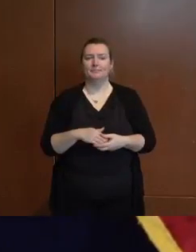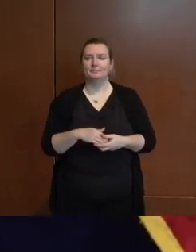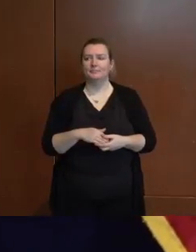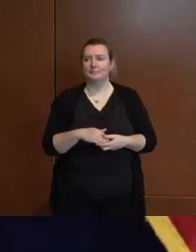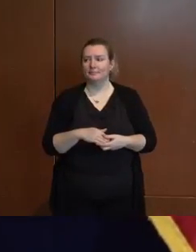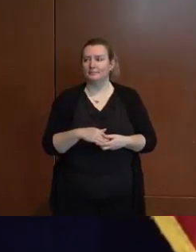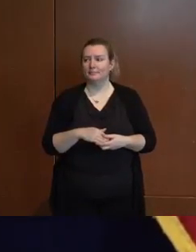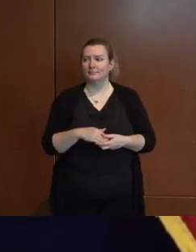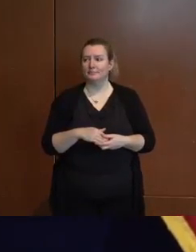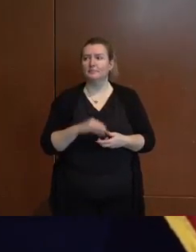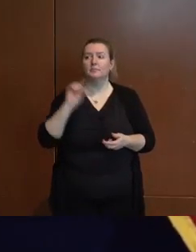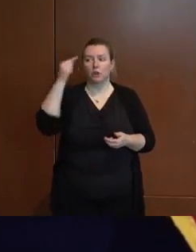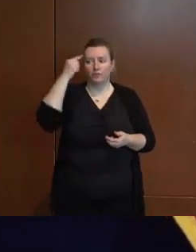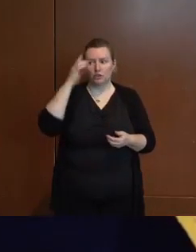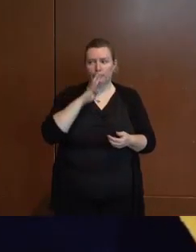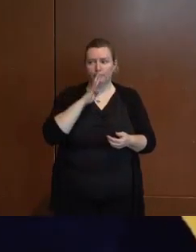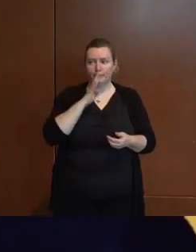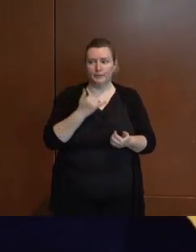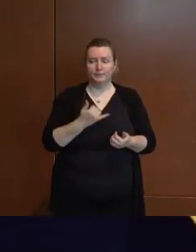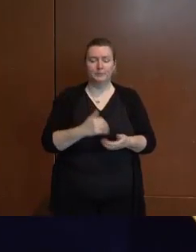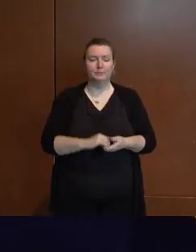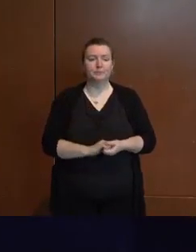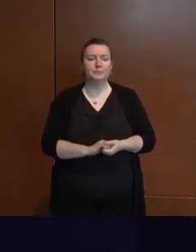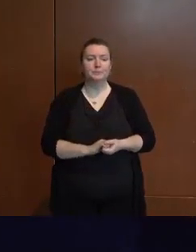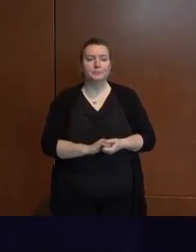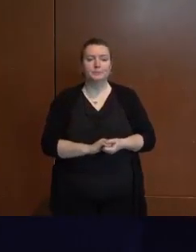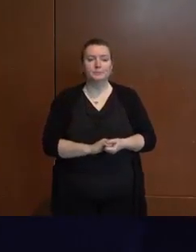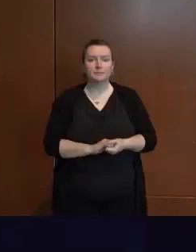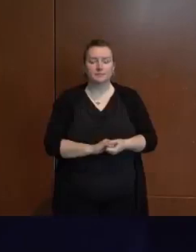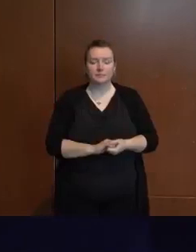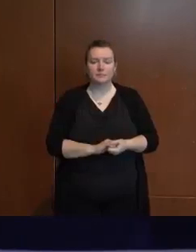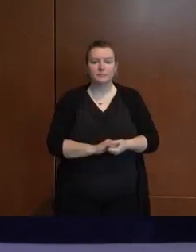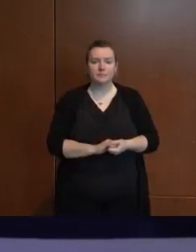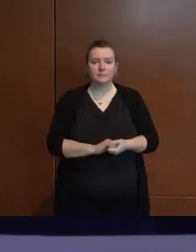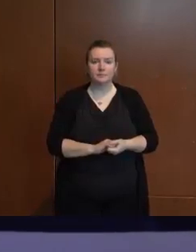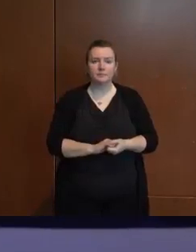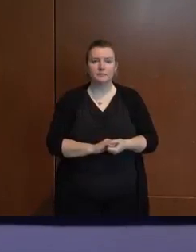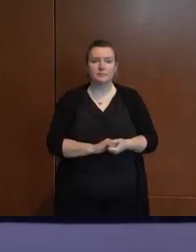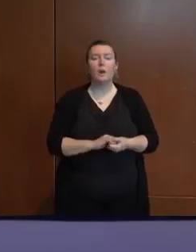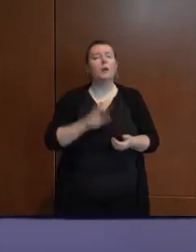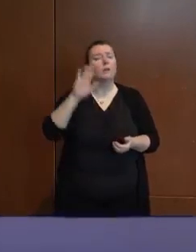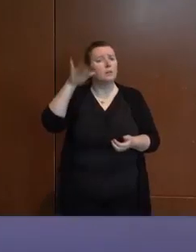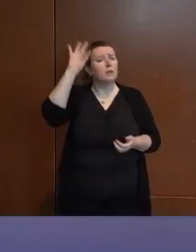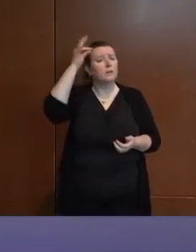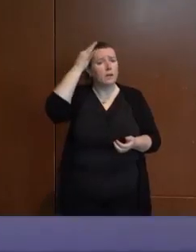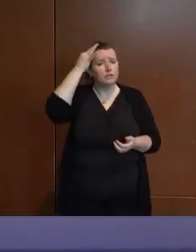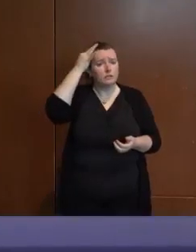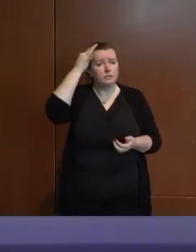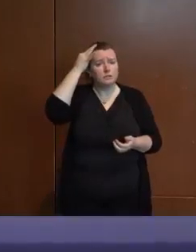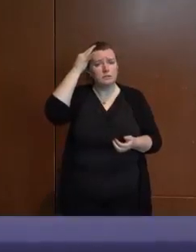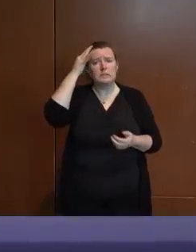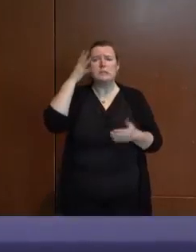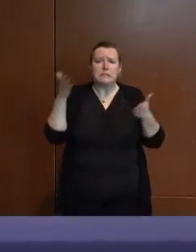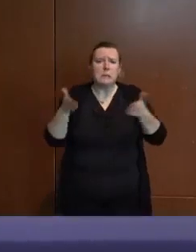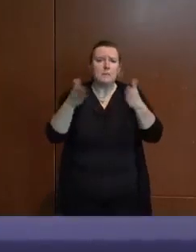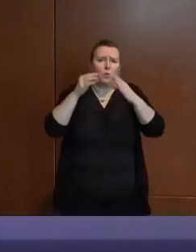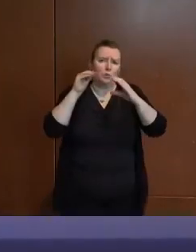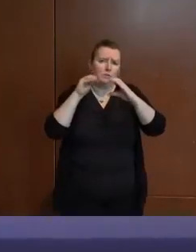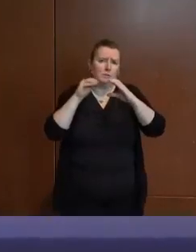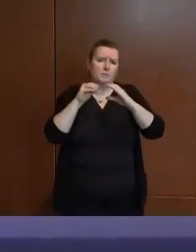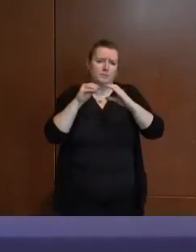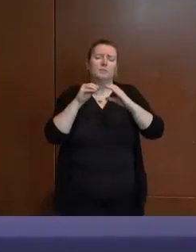That's why in the federal, Matt will correct me if I'm wrong, this federal stimulus bill has a huge chunk of money for hospitals for this very reason.